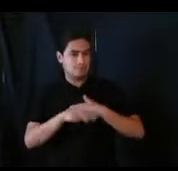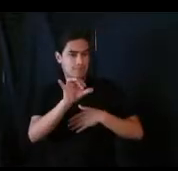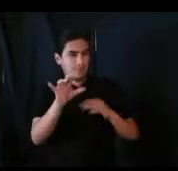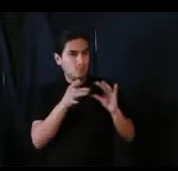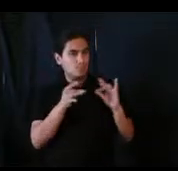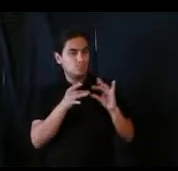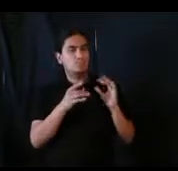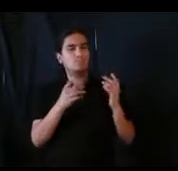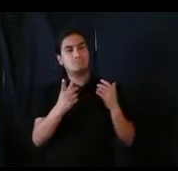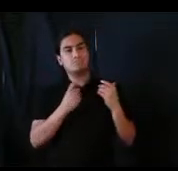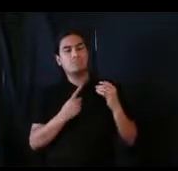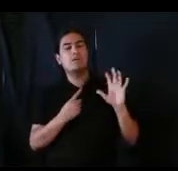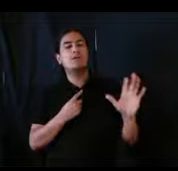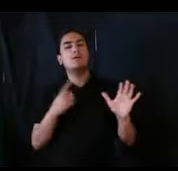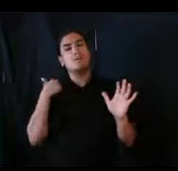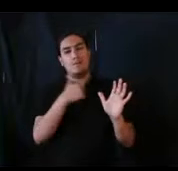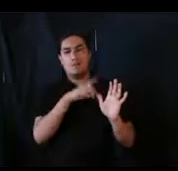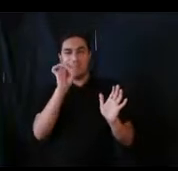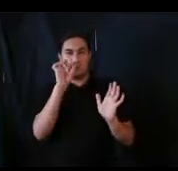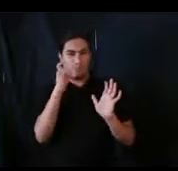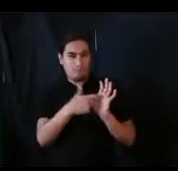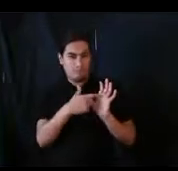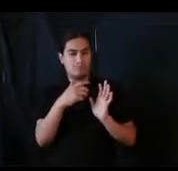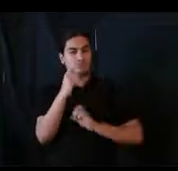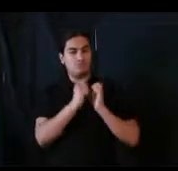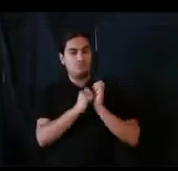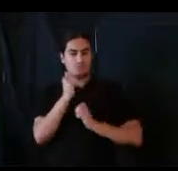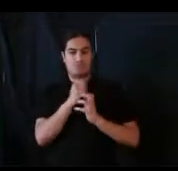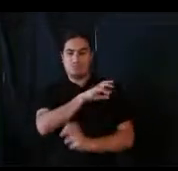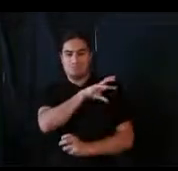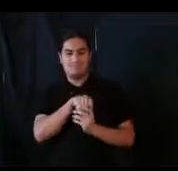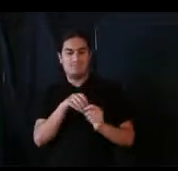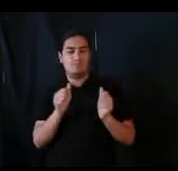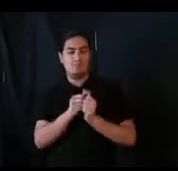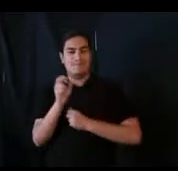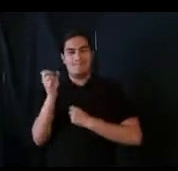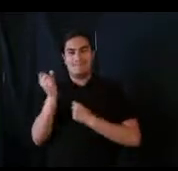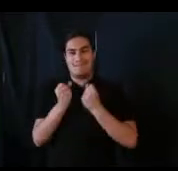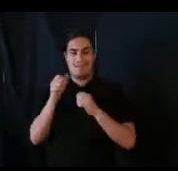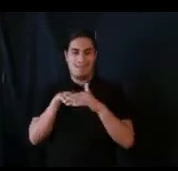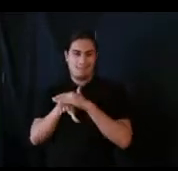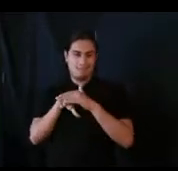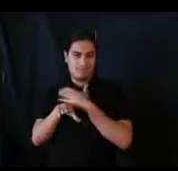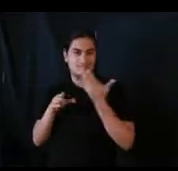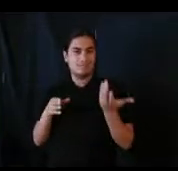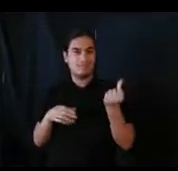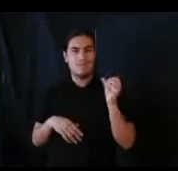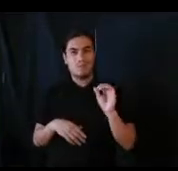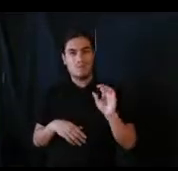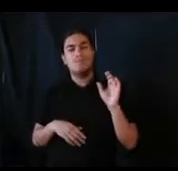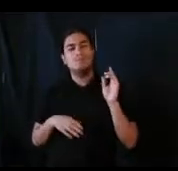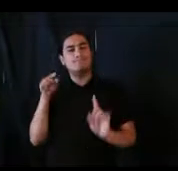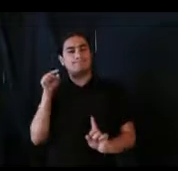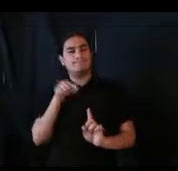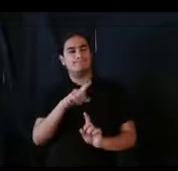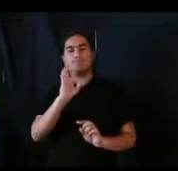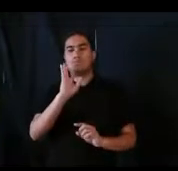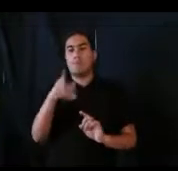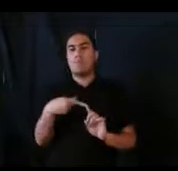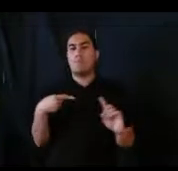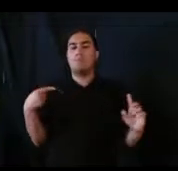we certainly recognize i think that the infrastructure goes in hand with vehicle access and and um you know particularly when talking